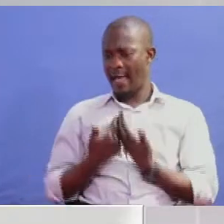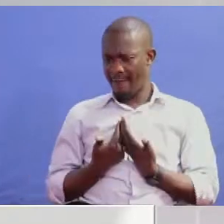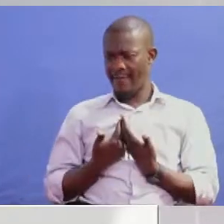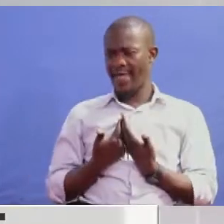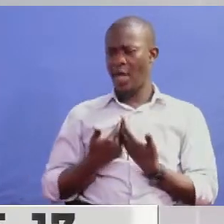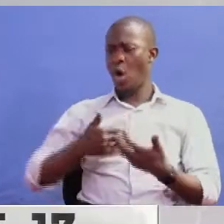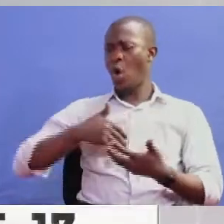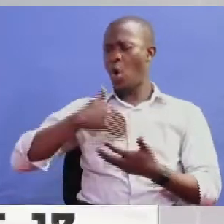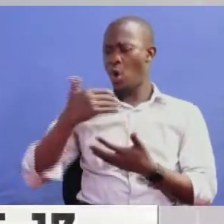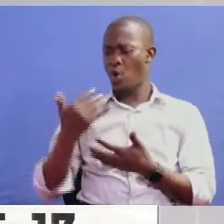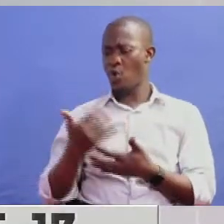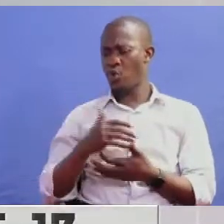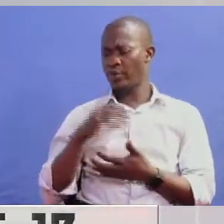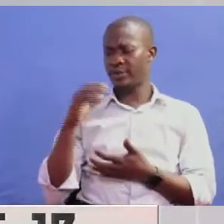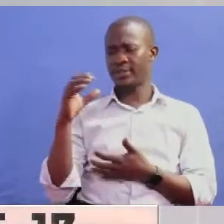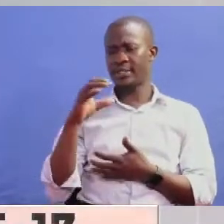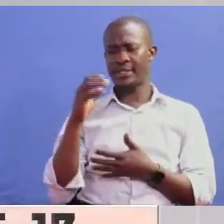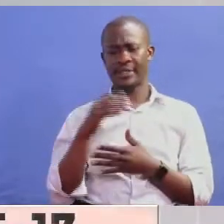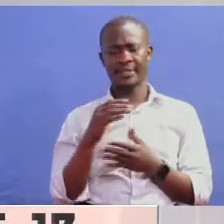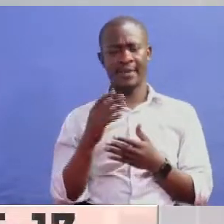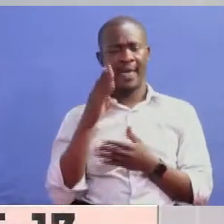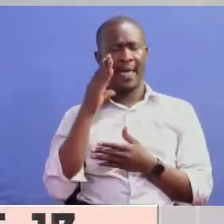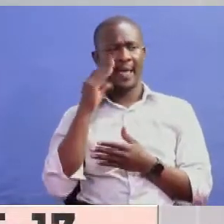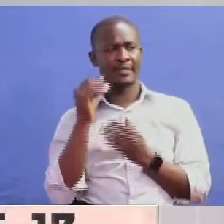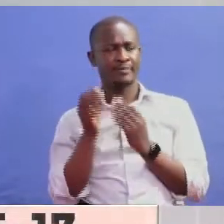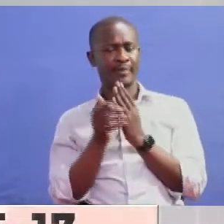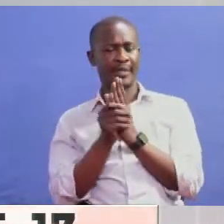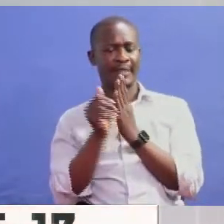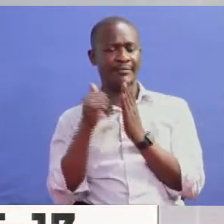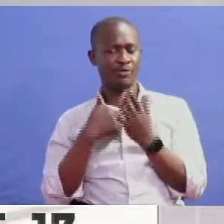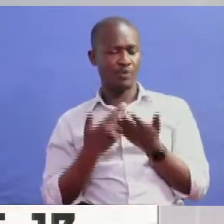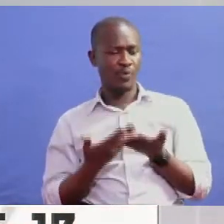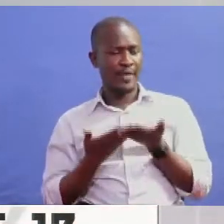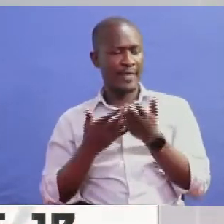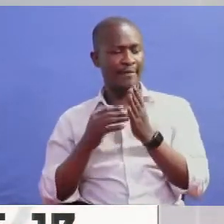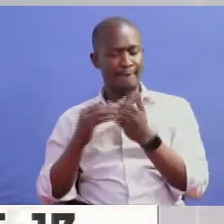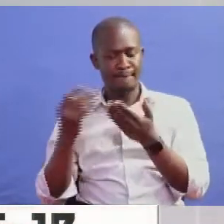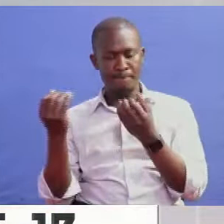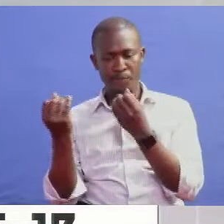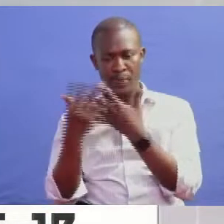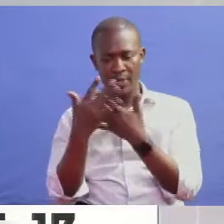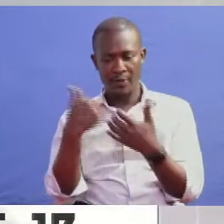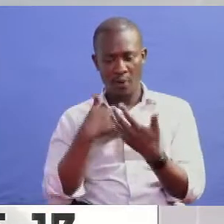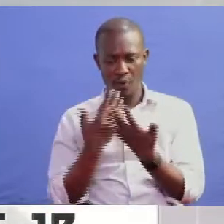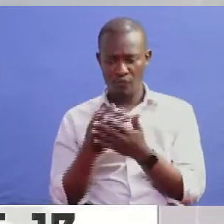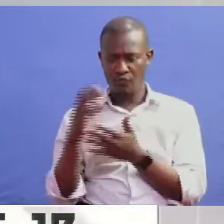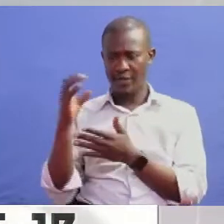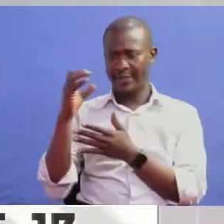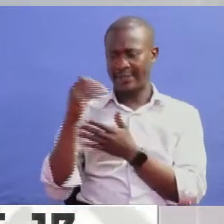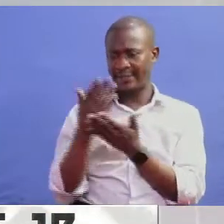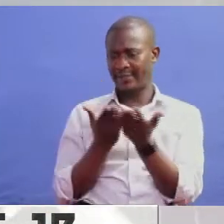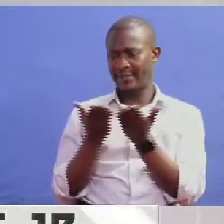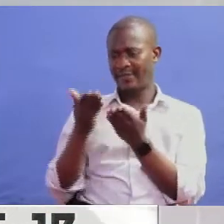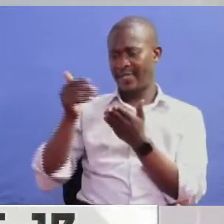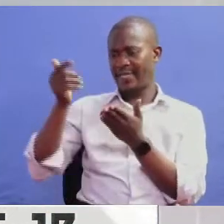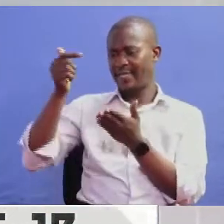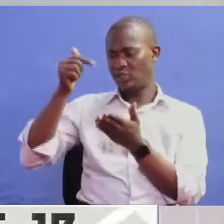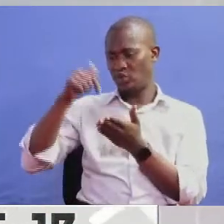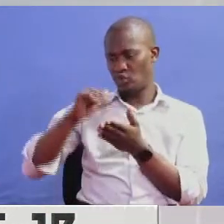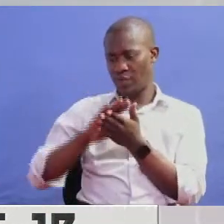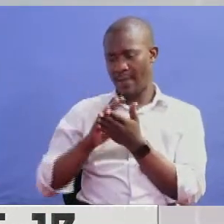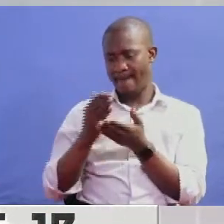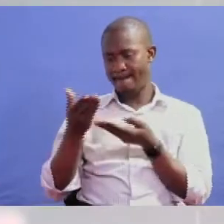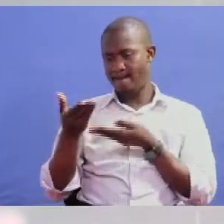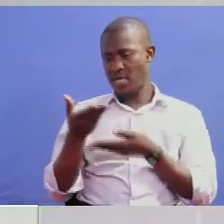customer experience expert who will shed light on the significance of customer service in today's